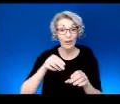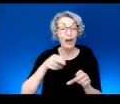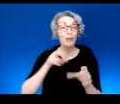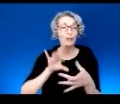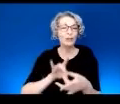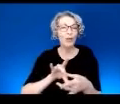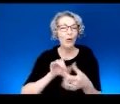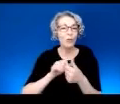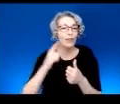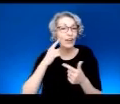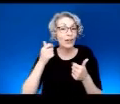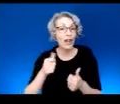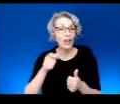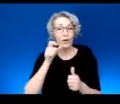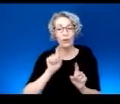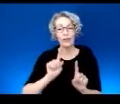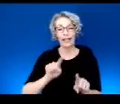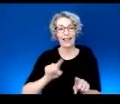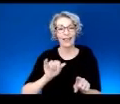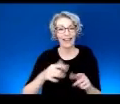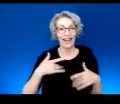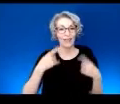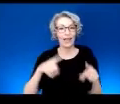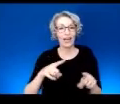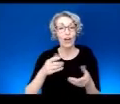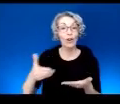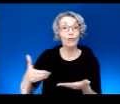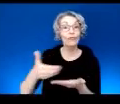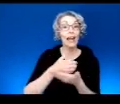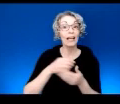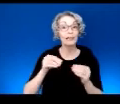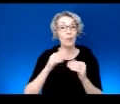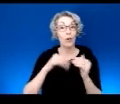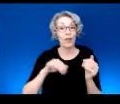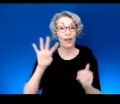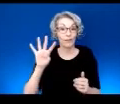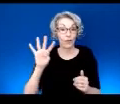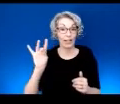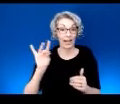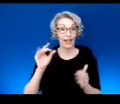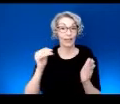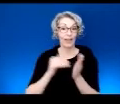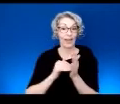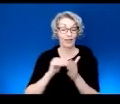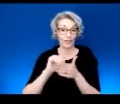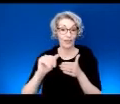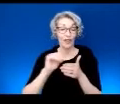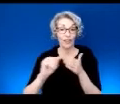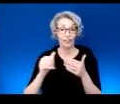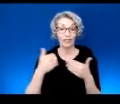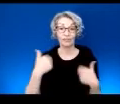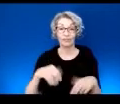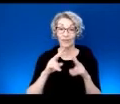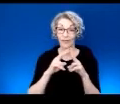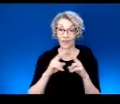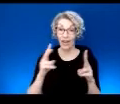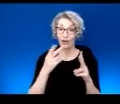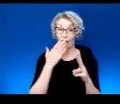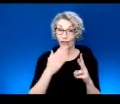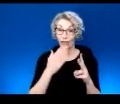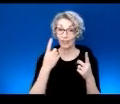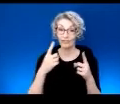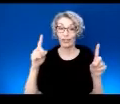loss attend that event and raised over $48,000. A very, very, very good achievement for